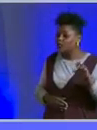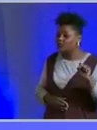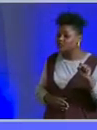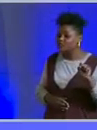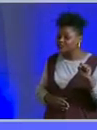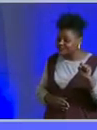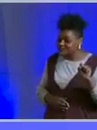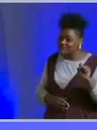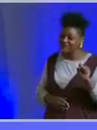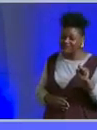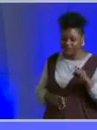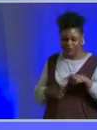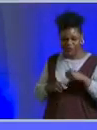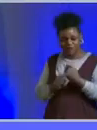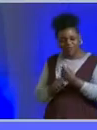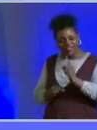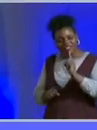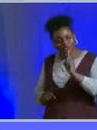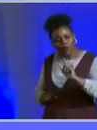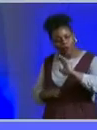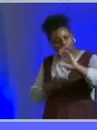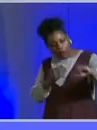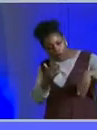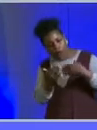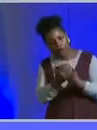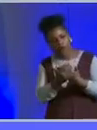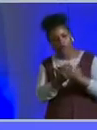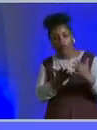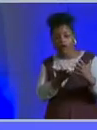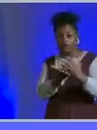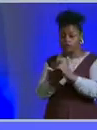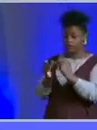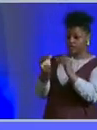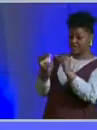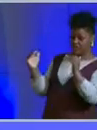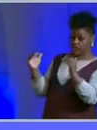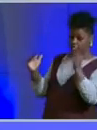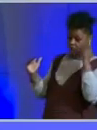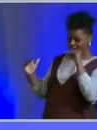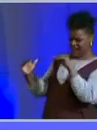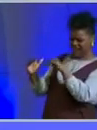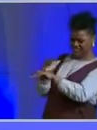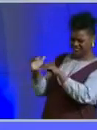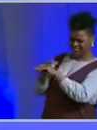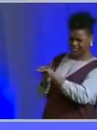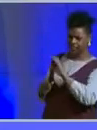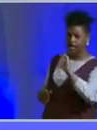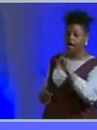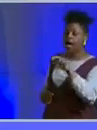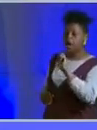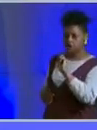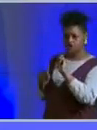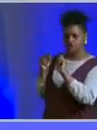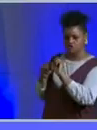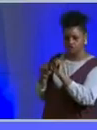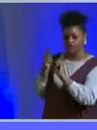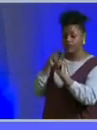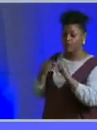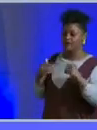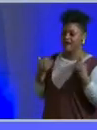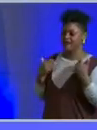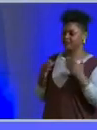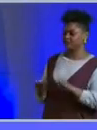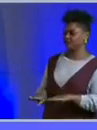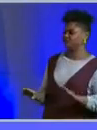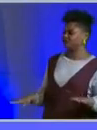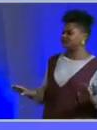that families at all income levels can increase their access to quality care for their youngest children. And that's certainly been